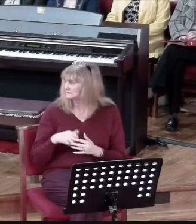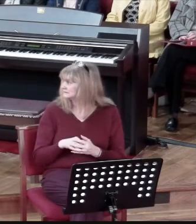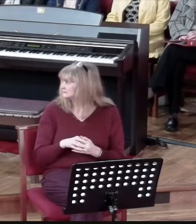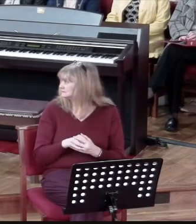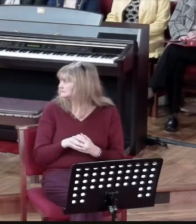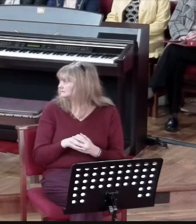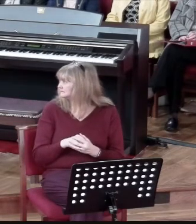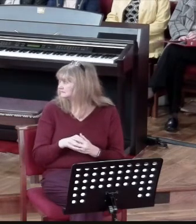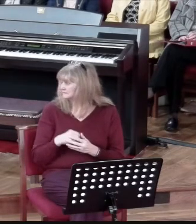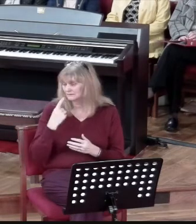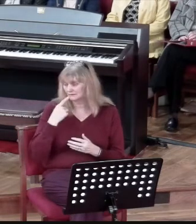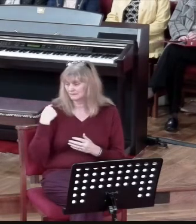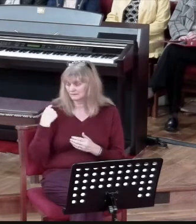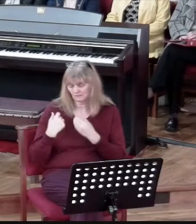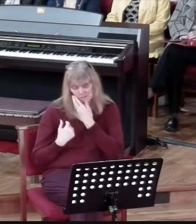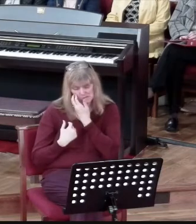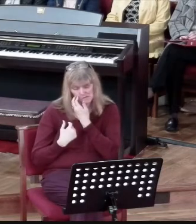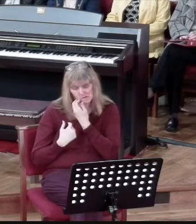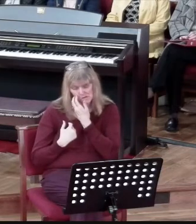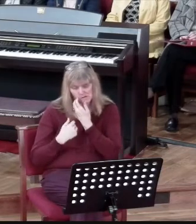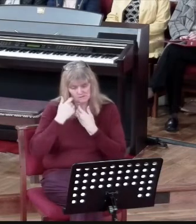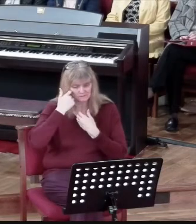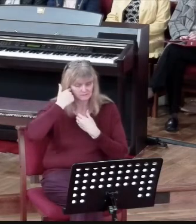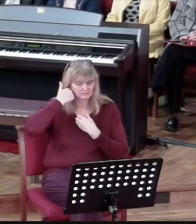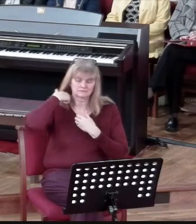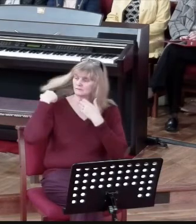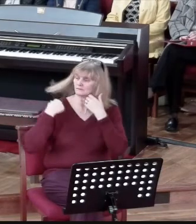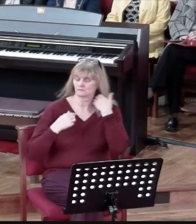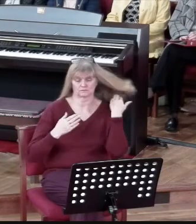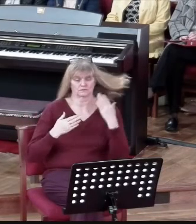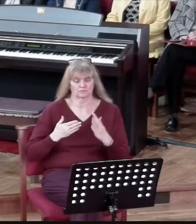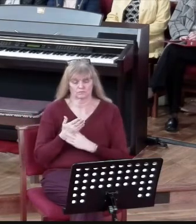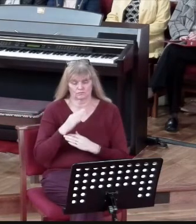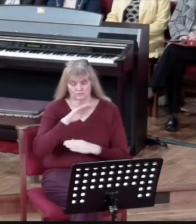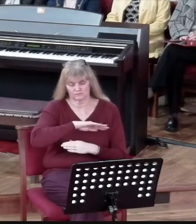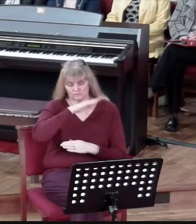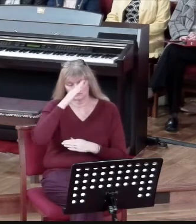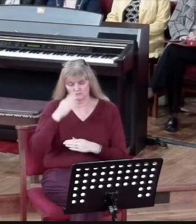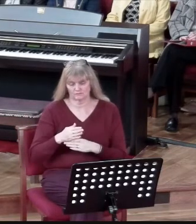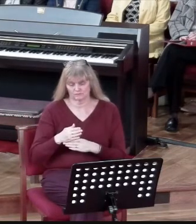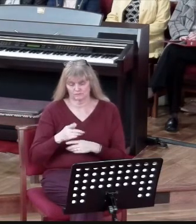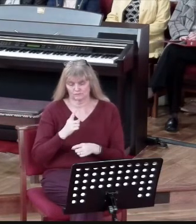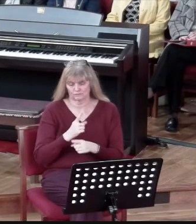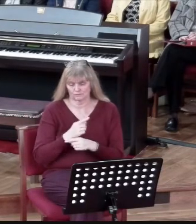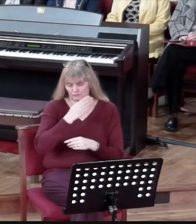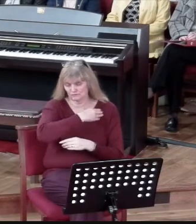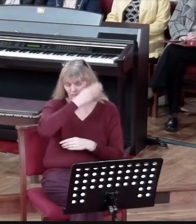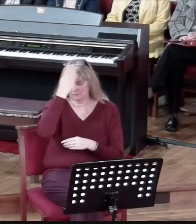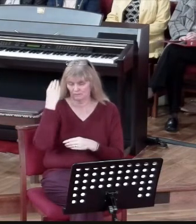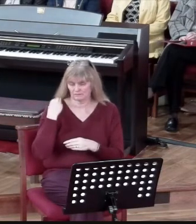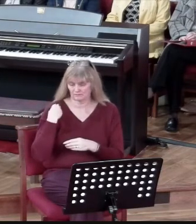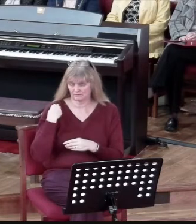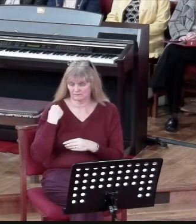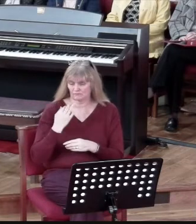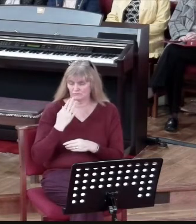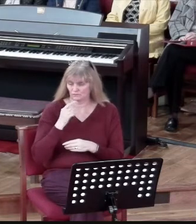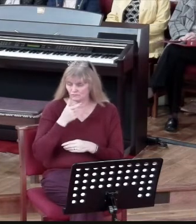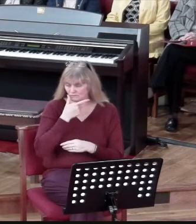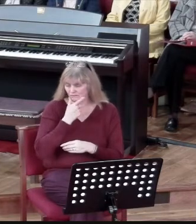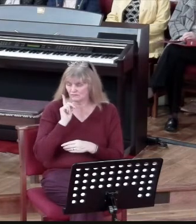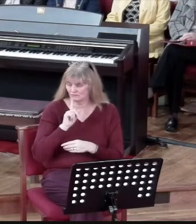last week we were talking about the empty tomb, and we were talking about how the angel said to the women when they came to the tomb,